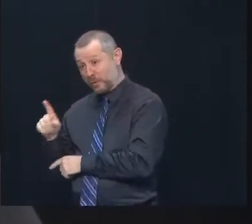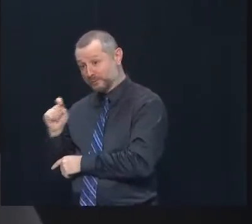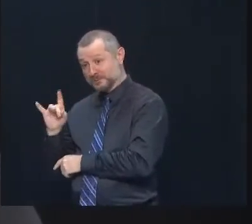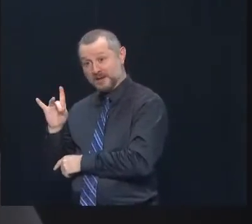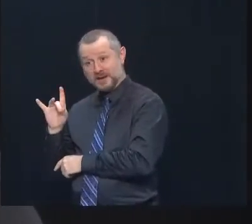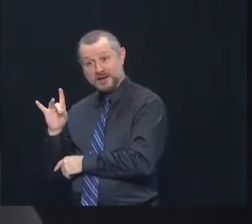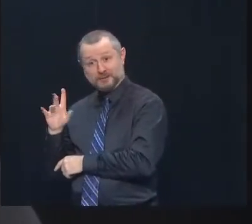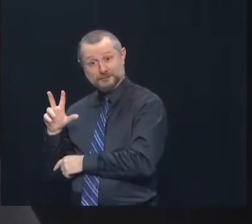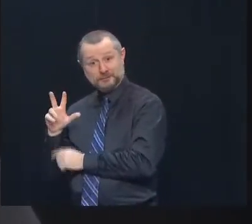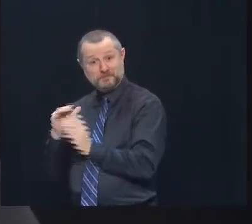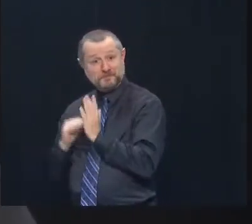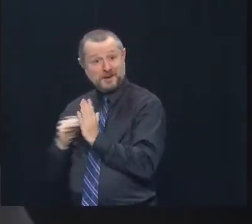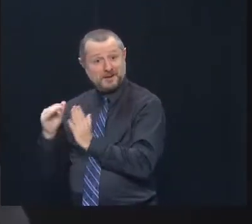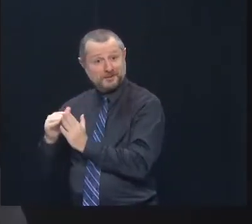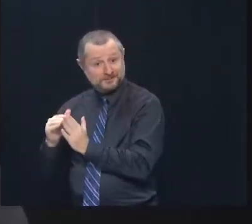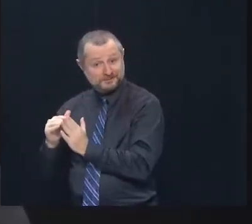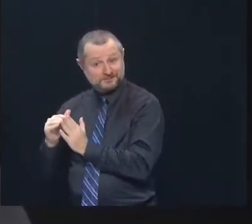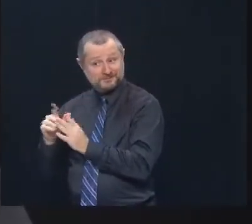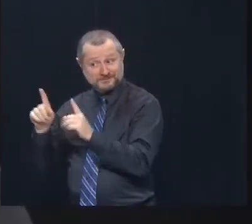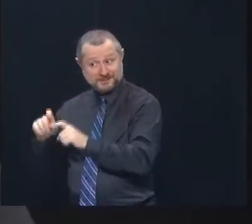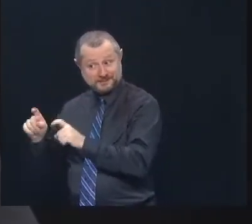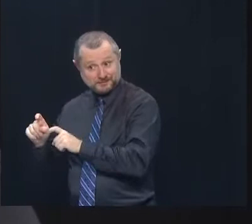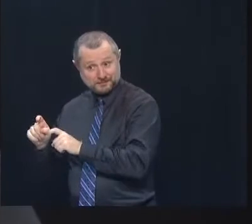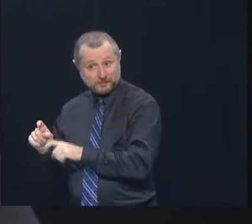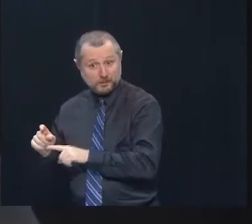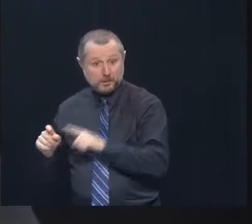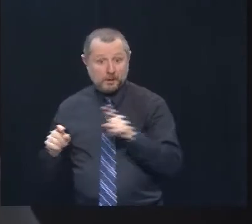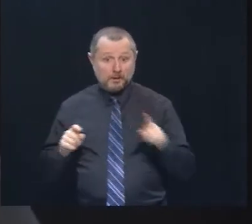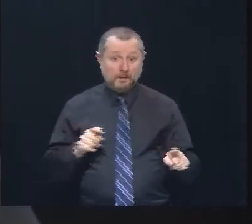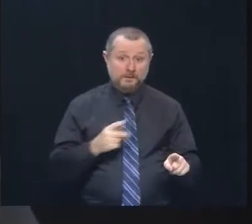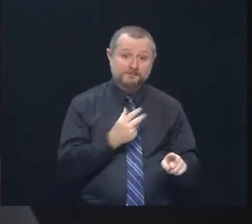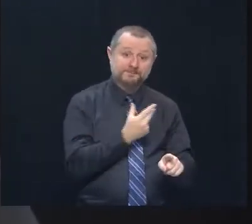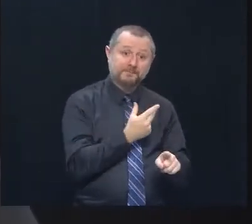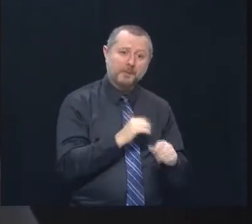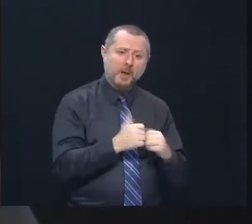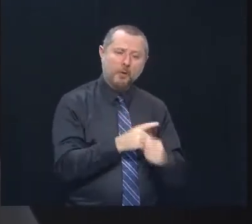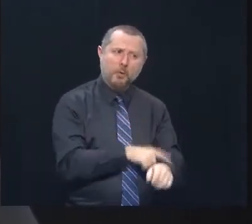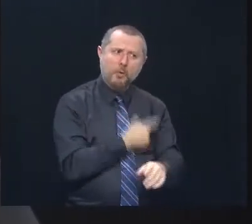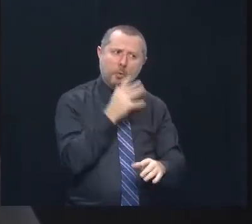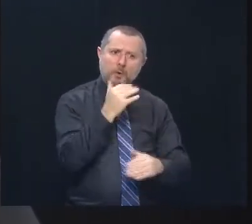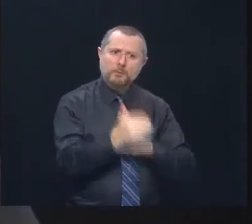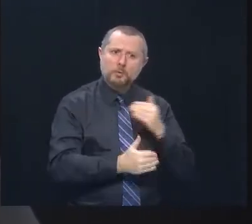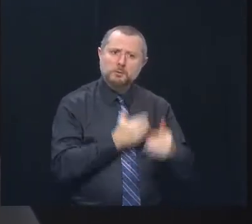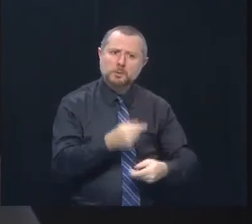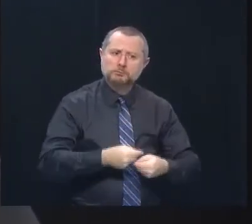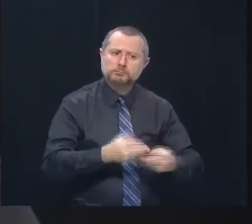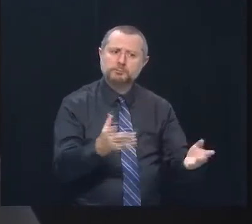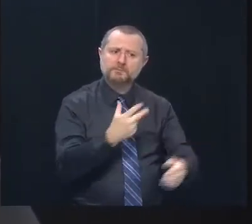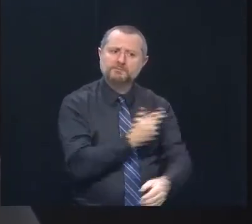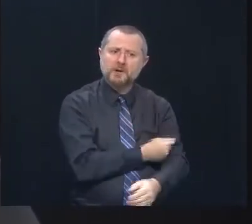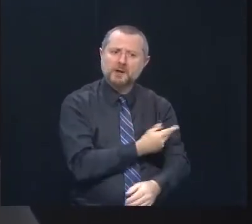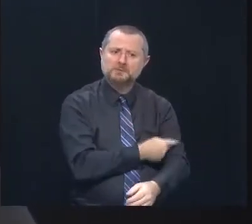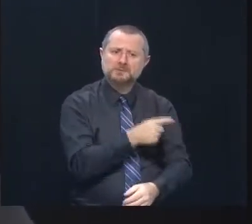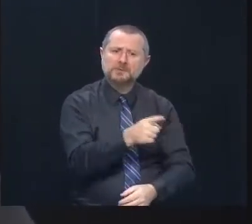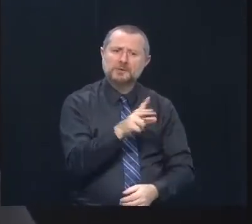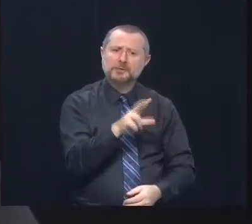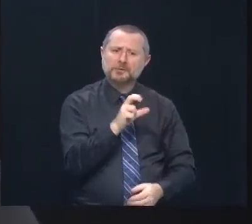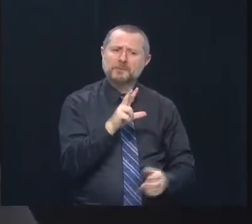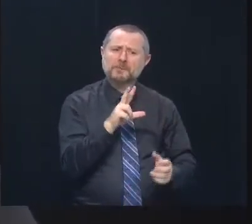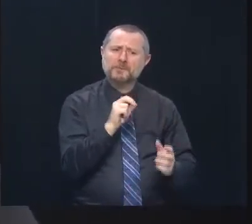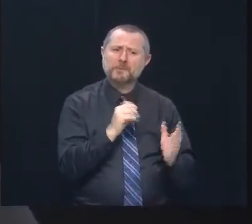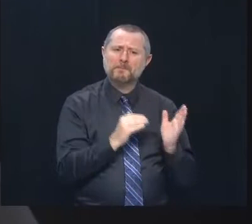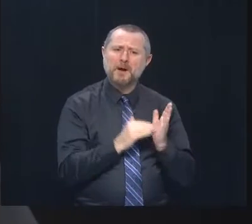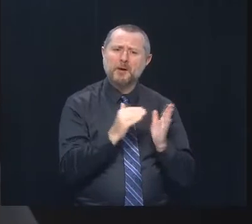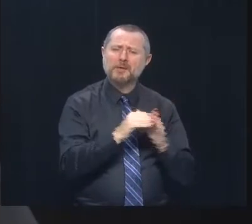183 million COVID tests, how long is it going to take you to do 330 million